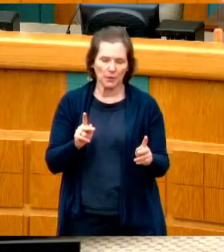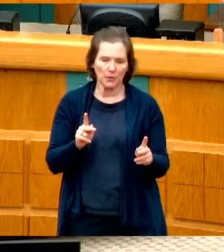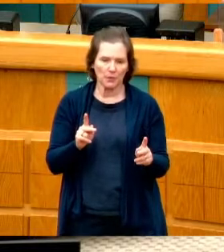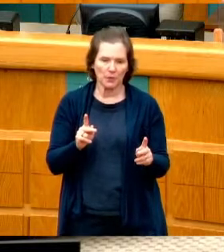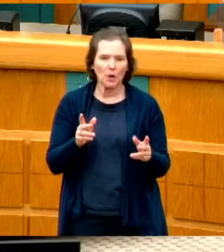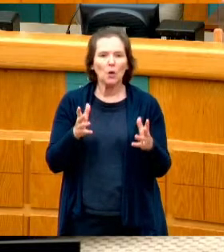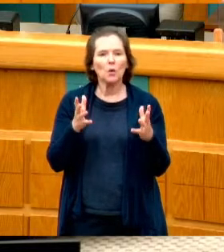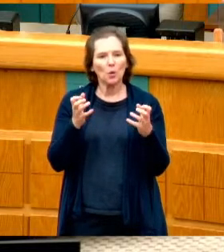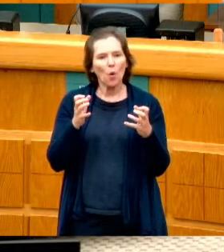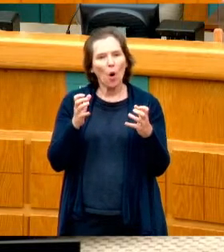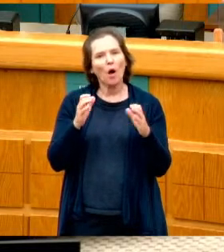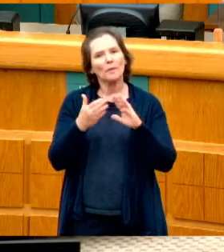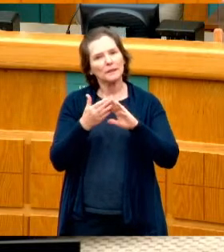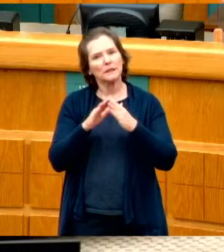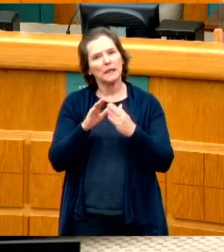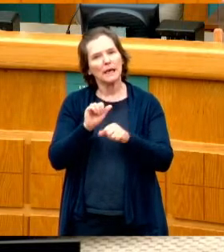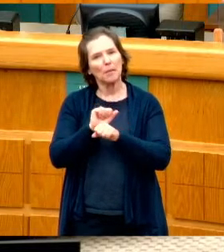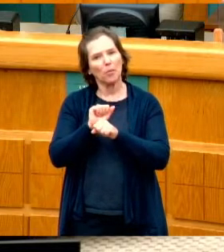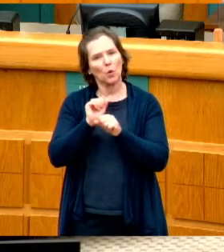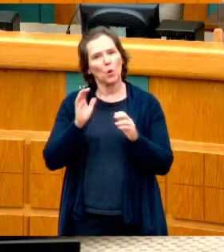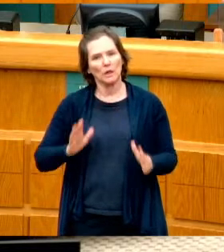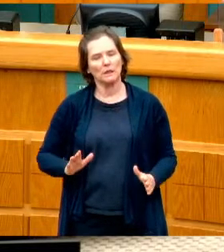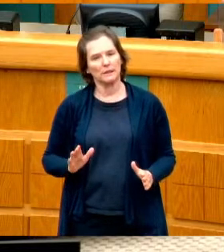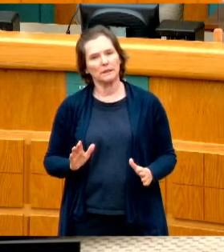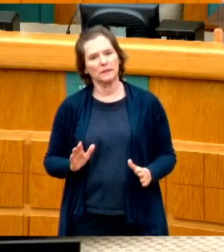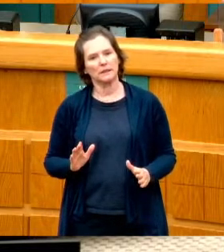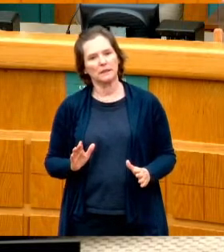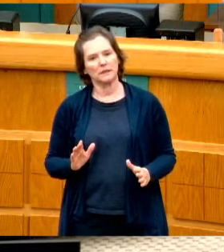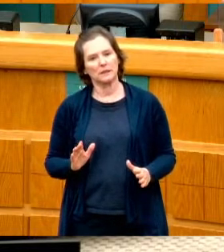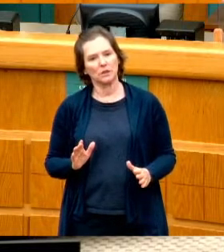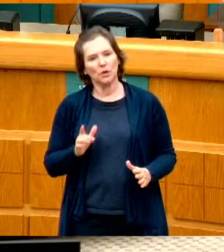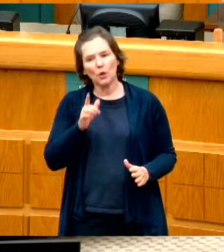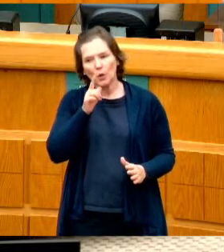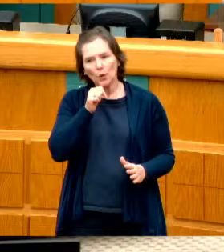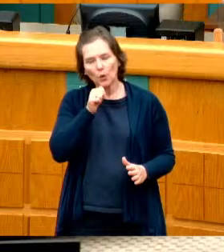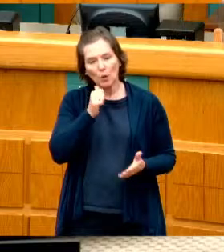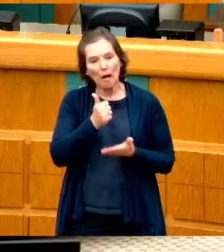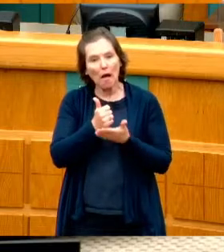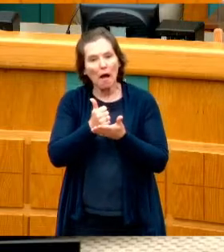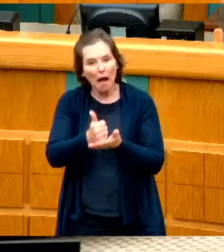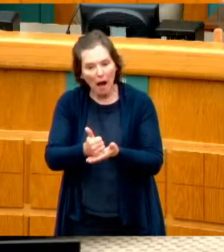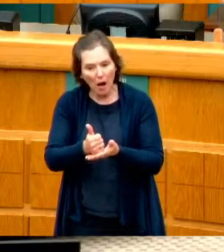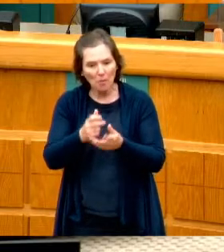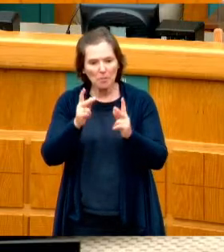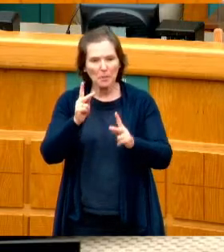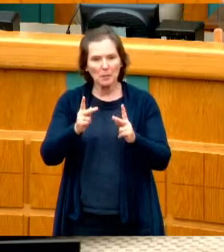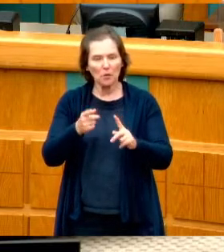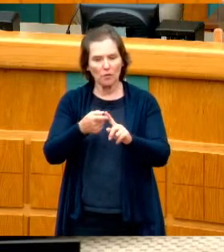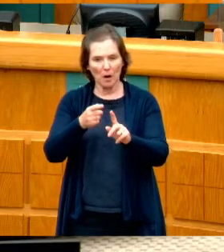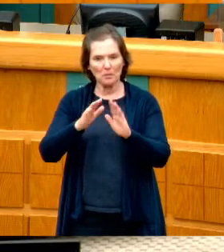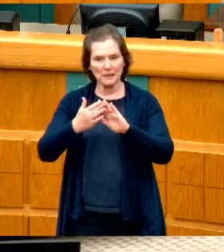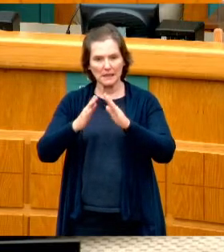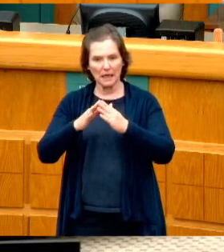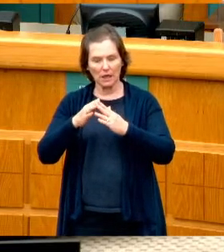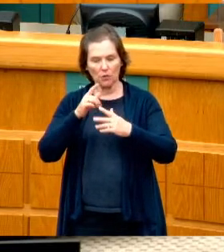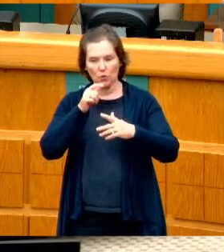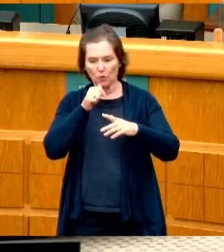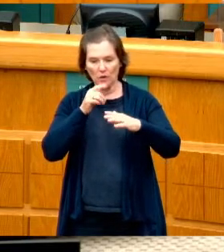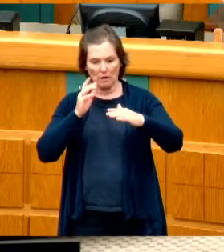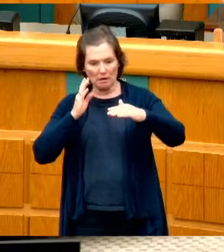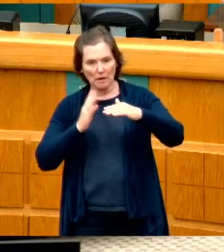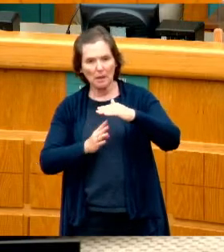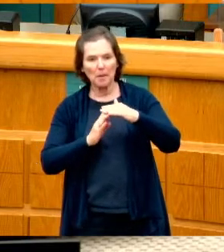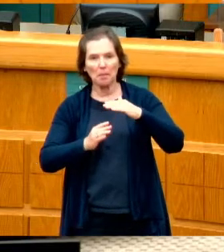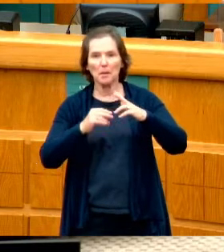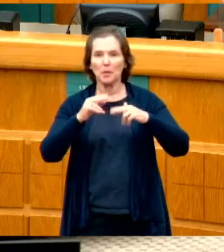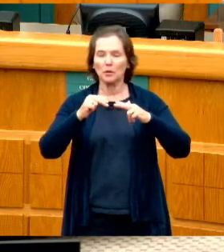want our city employees who are servicing or helping those patrons come into our city facilities. We want